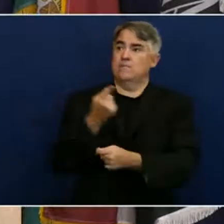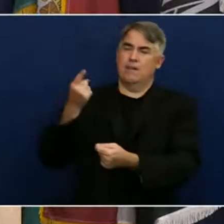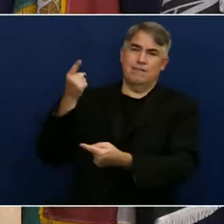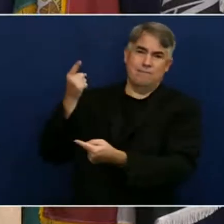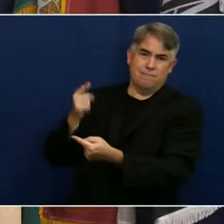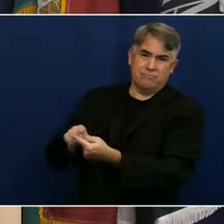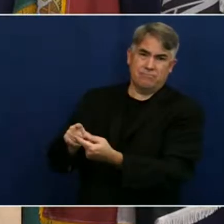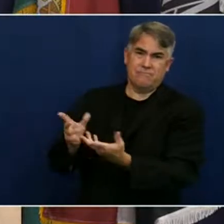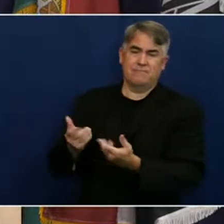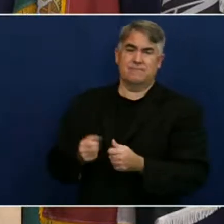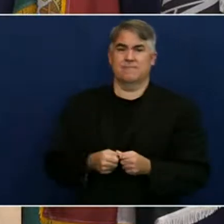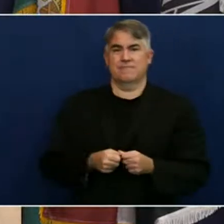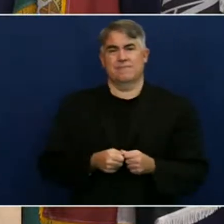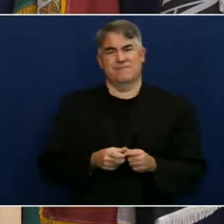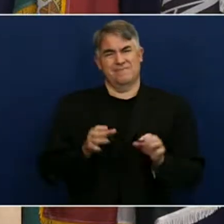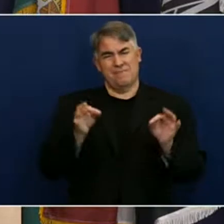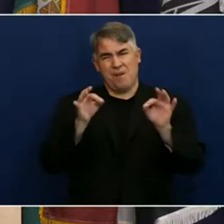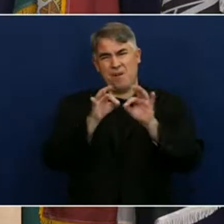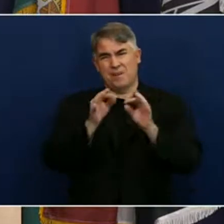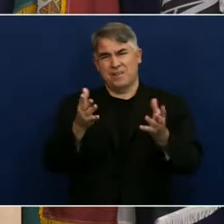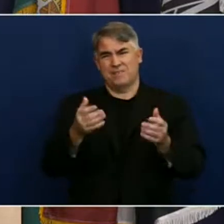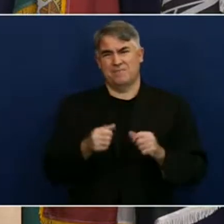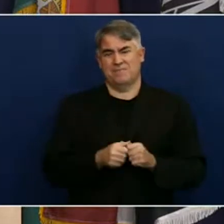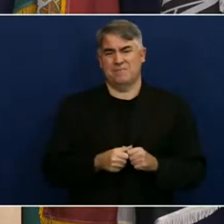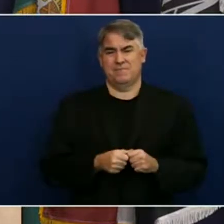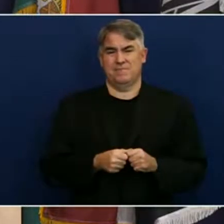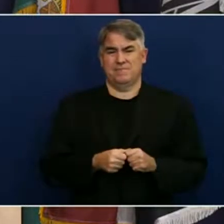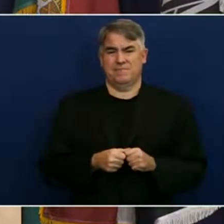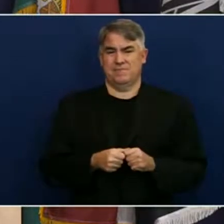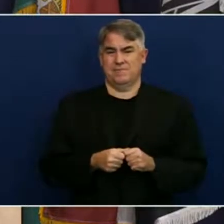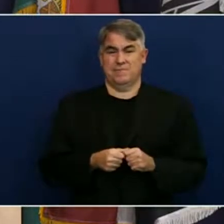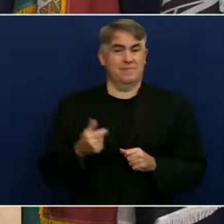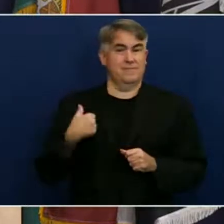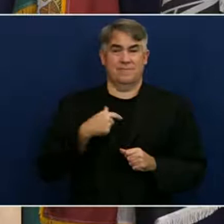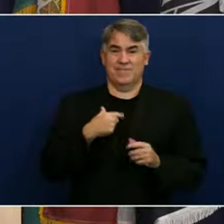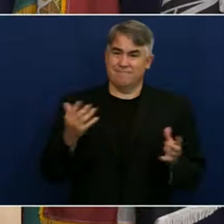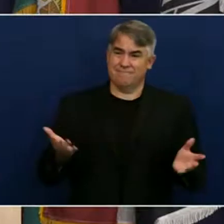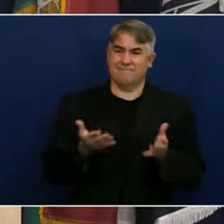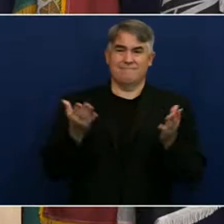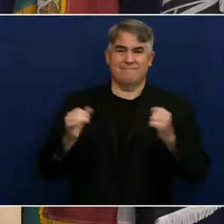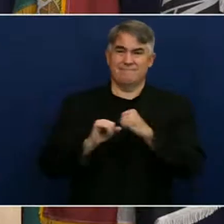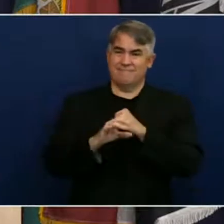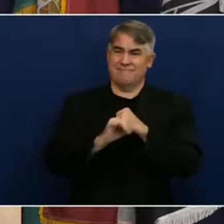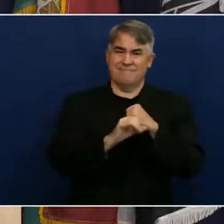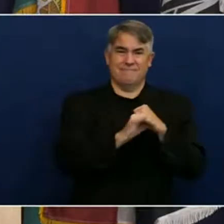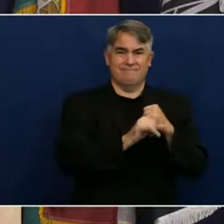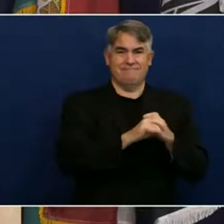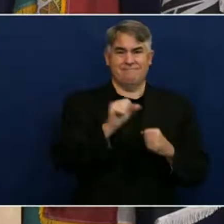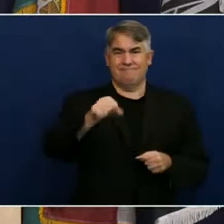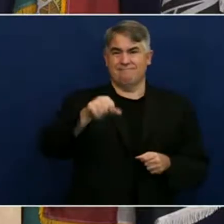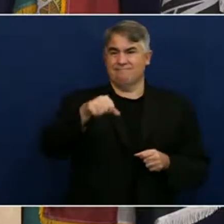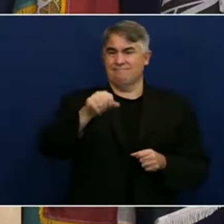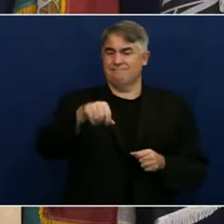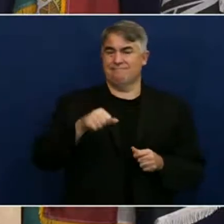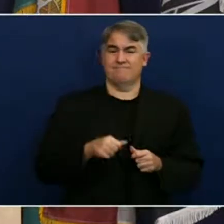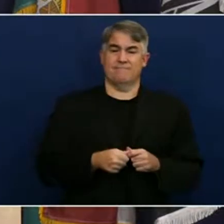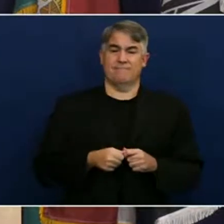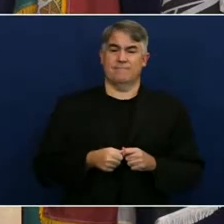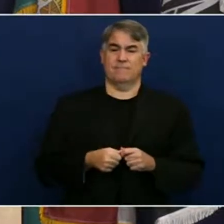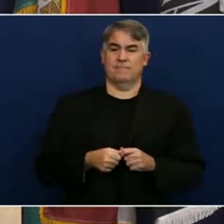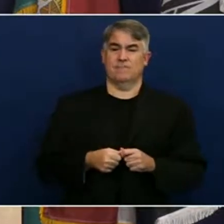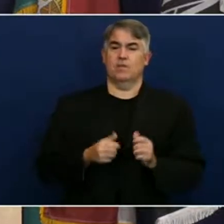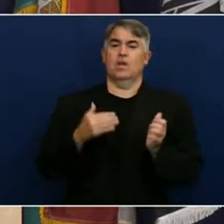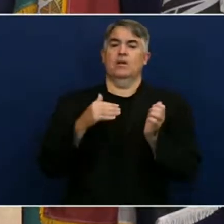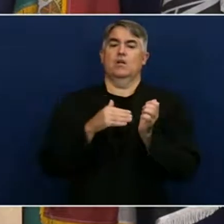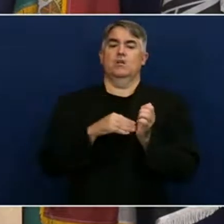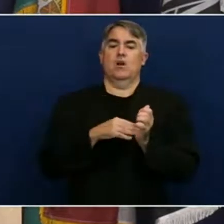of this and move beyond. And so we're very motivated to do everything we can to get as many people vaccinated as possible. And then we'll have Dr. Shaw address your